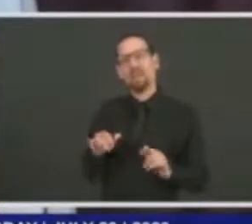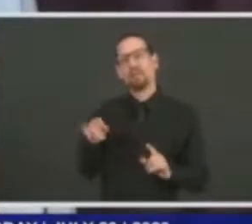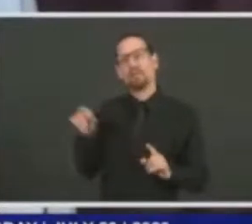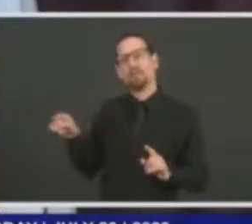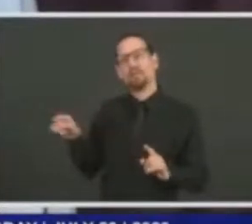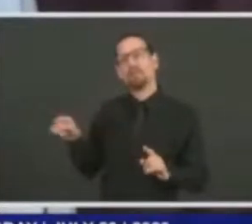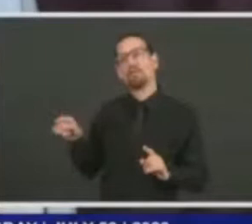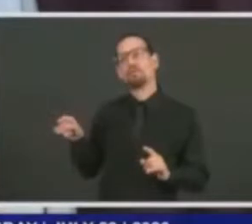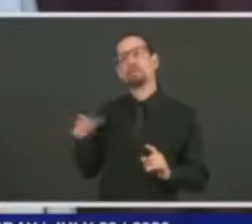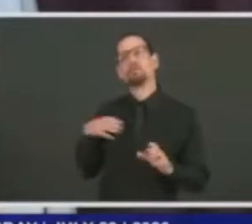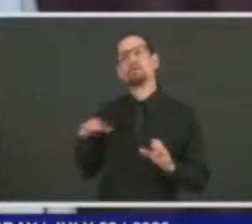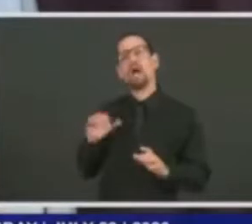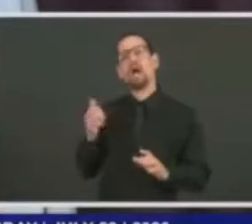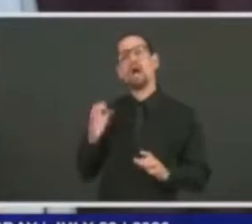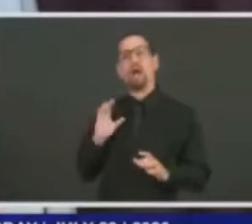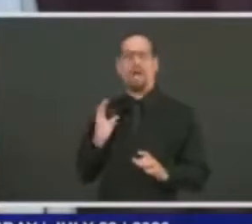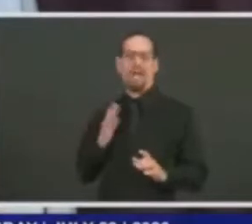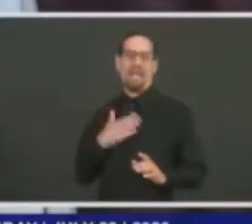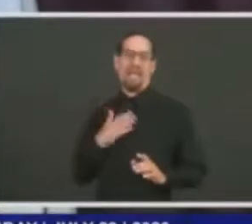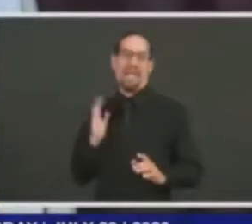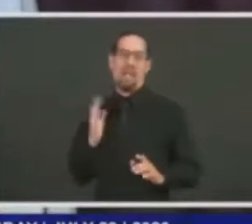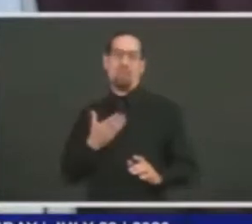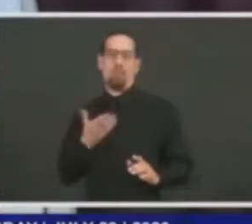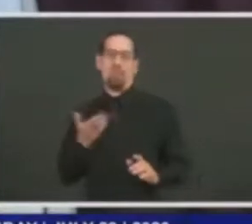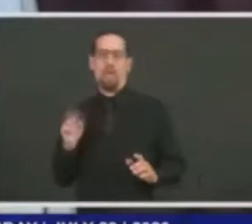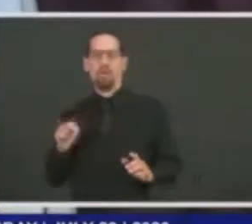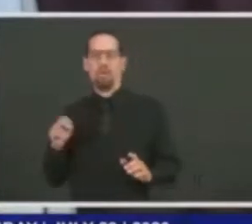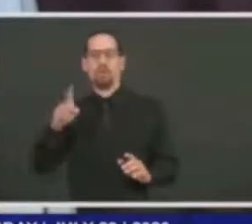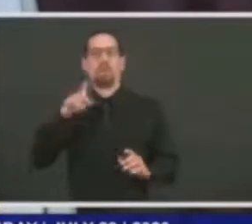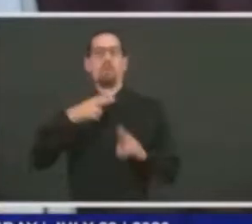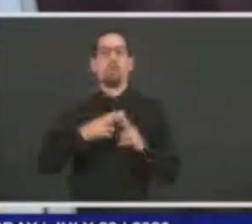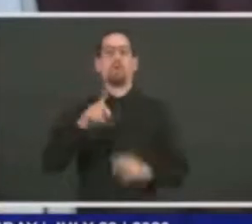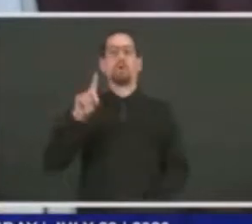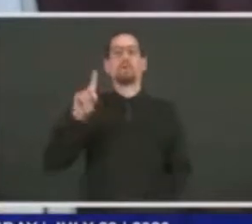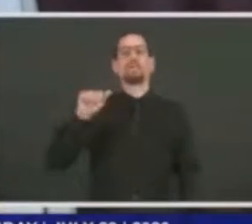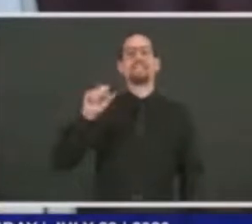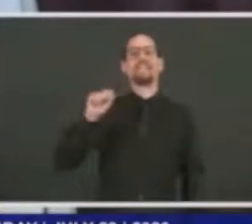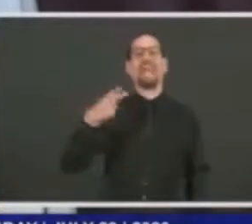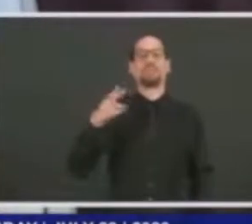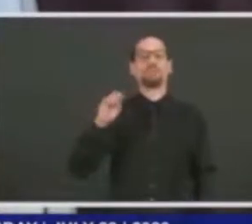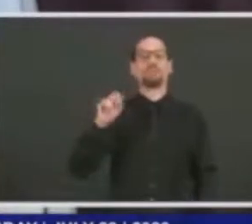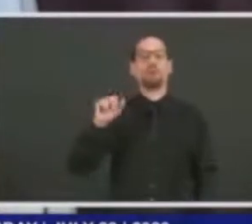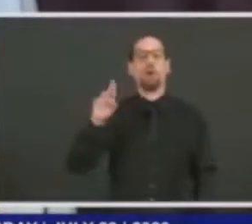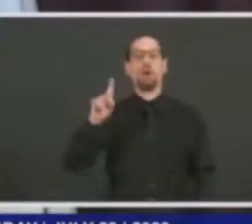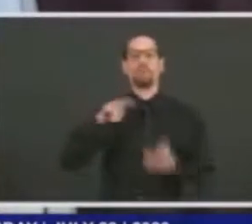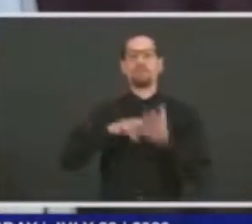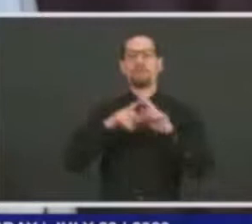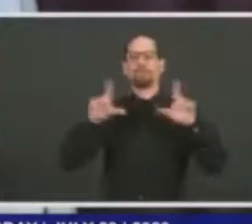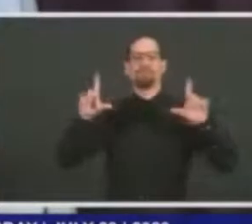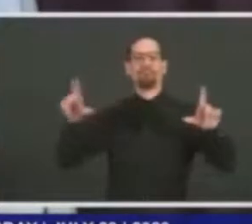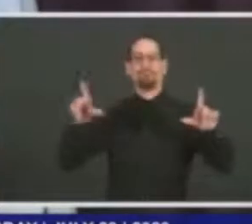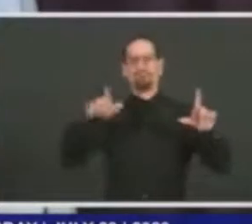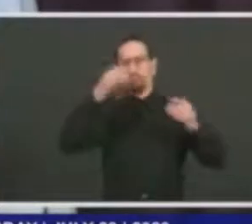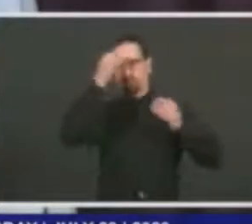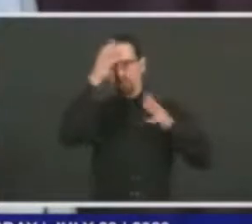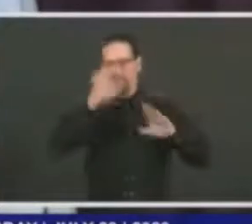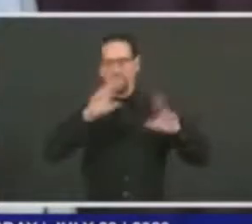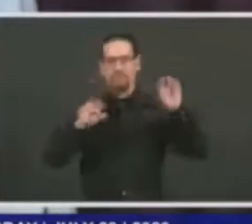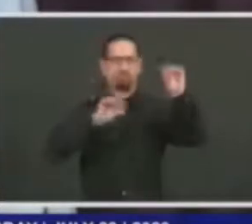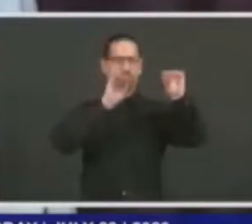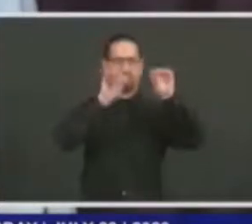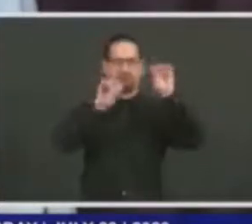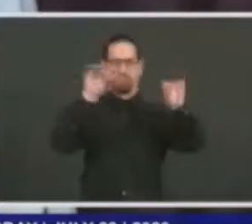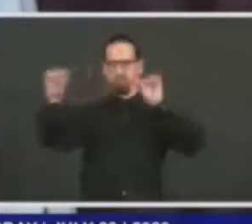our dashboard the other numbers that would allow for people to calculate the percent positive rate in